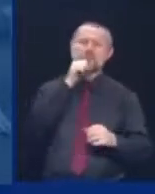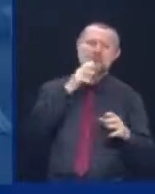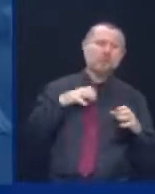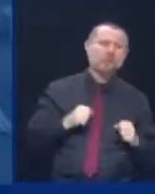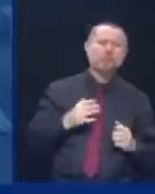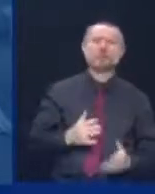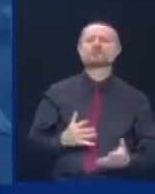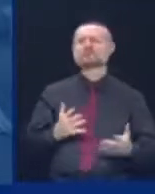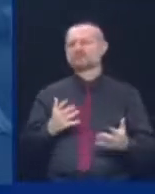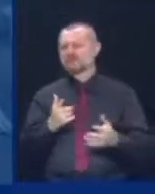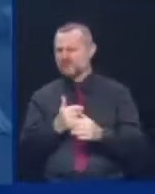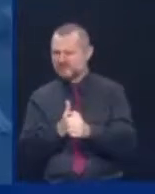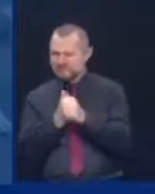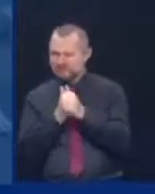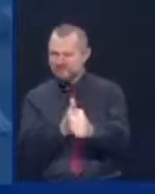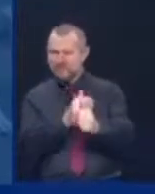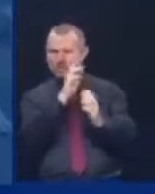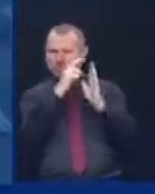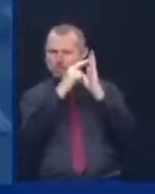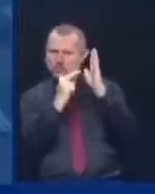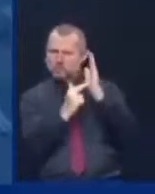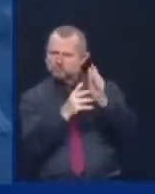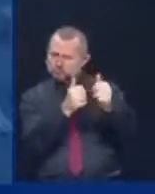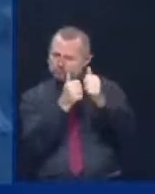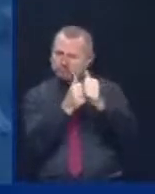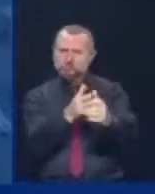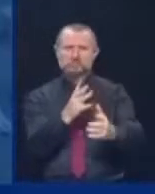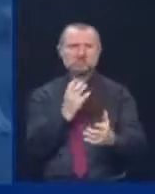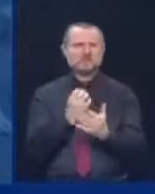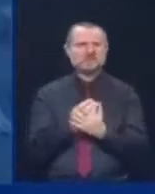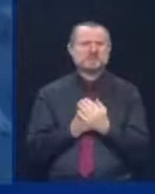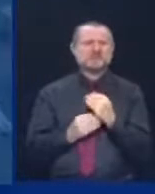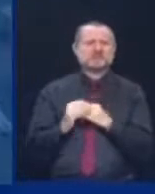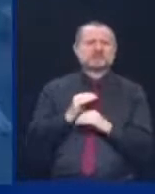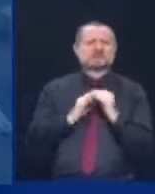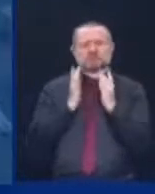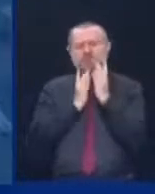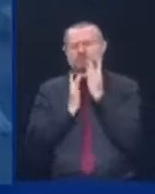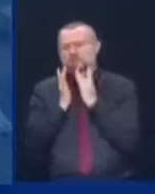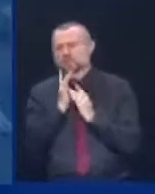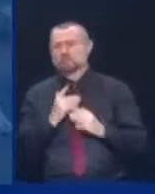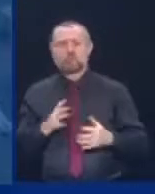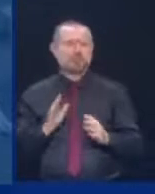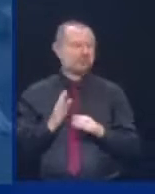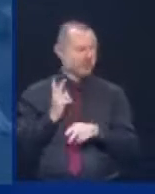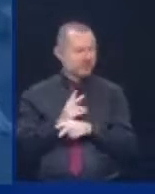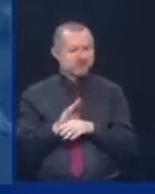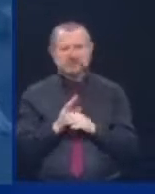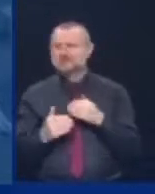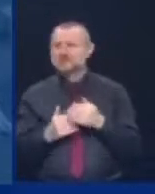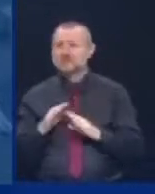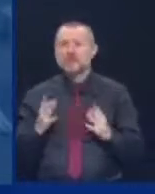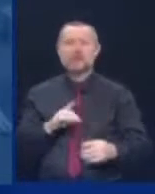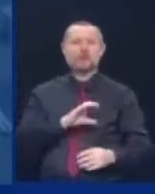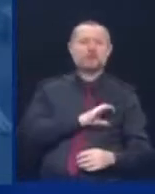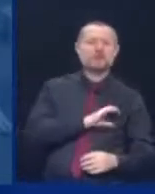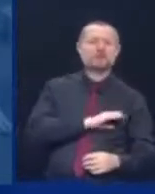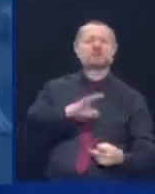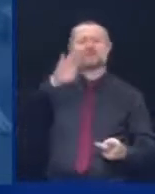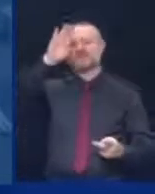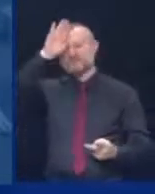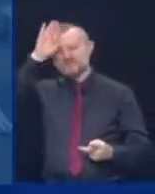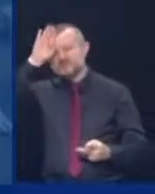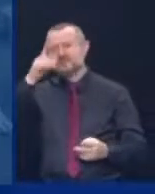lived by the rules and who suffered economically to keep their business open, every police officer, every EMS worker, every bus